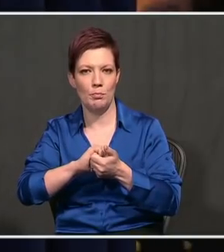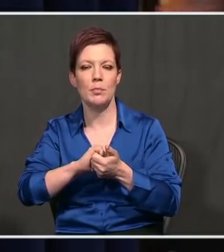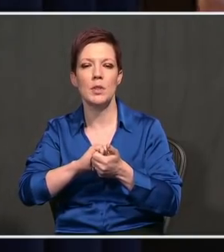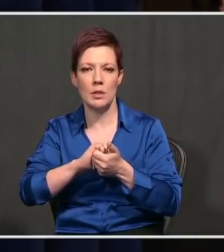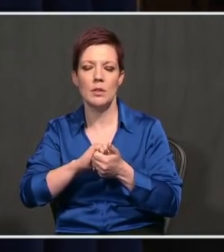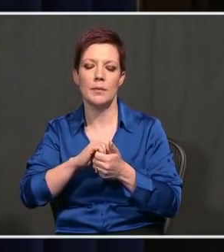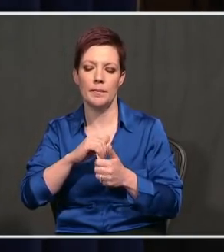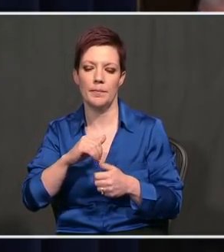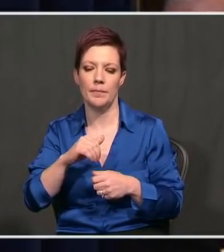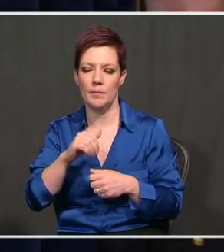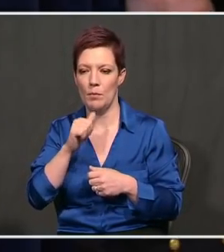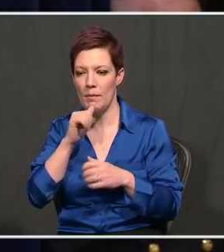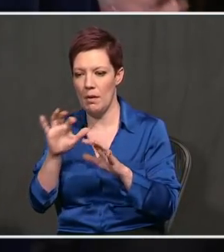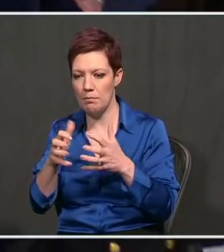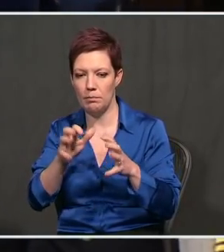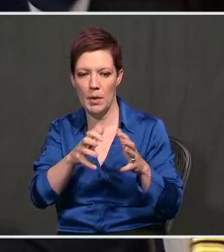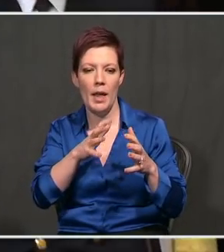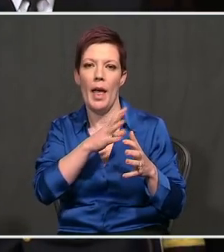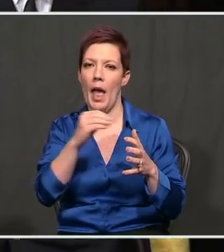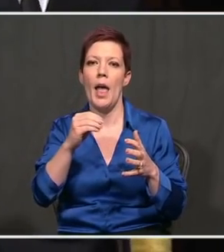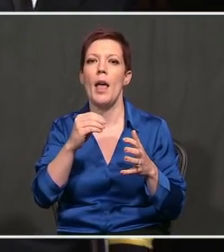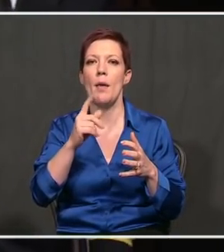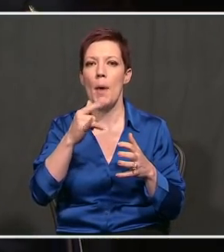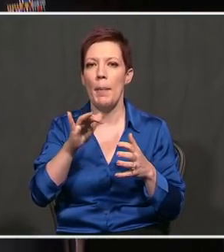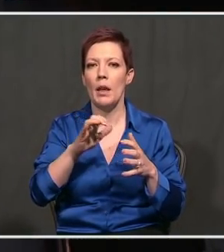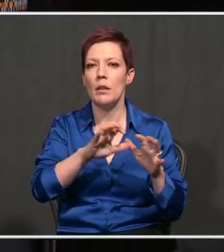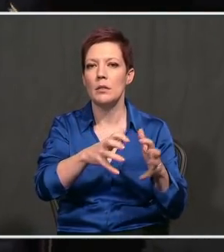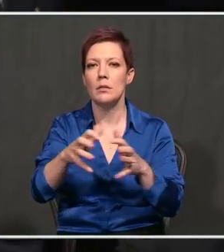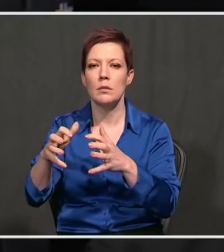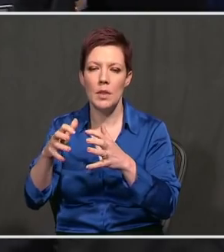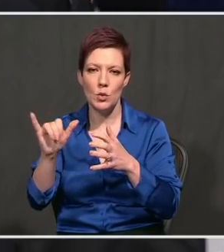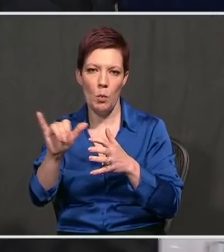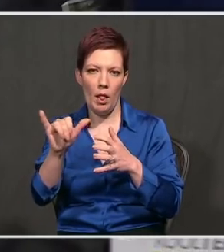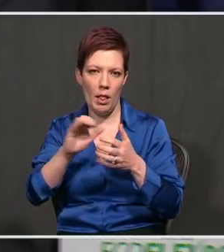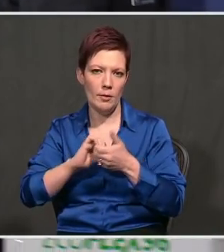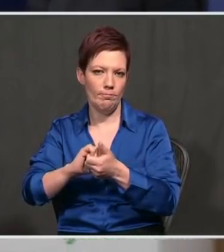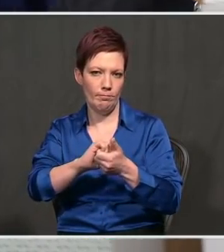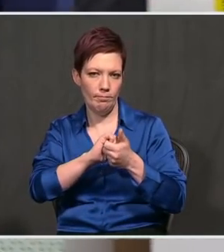to Admiral Brett Giroir to take us through the next panel.